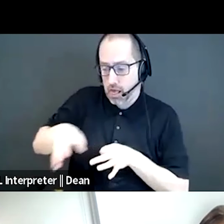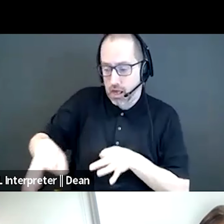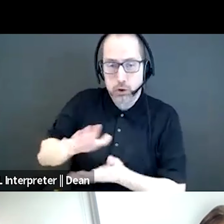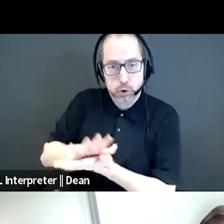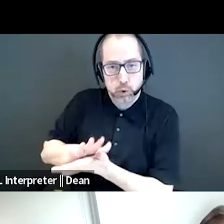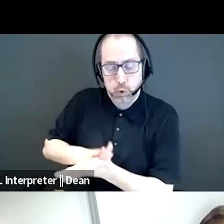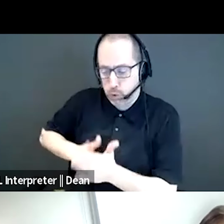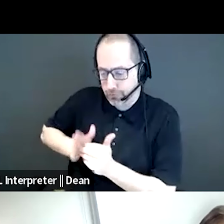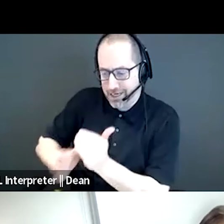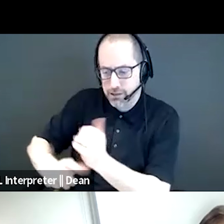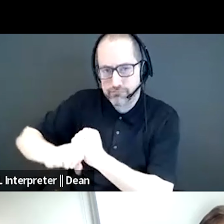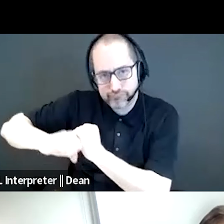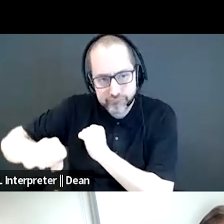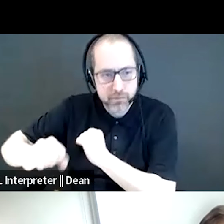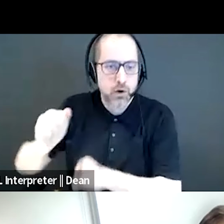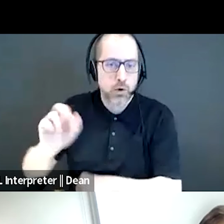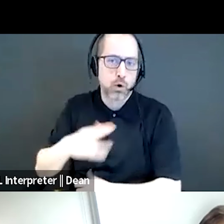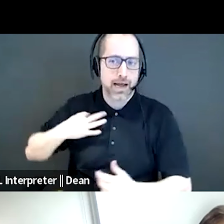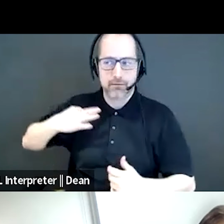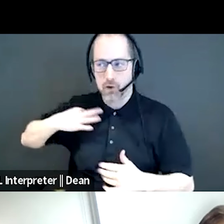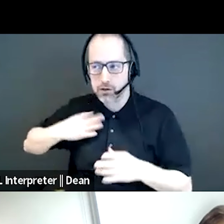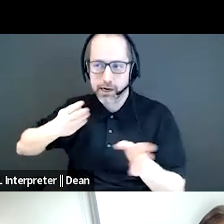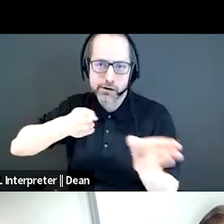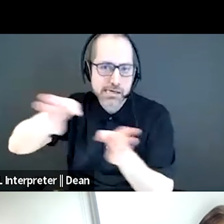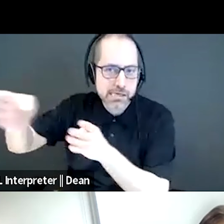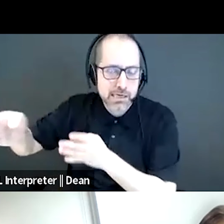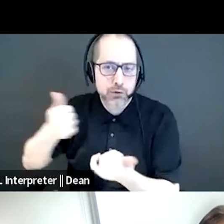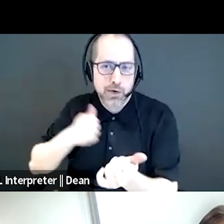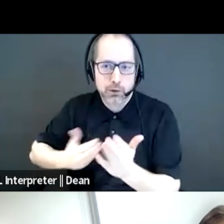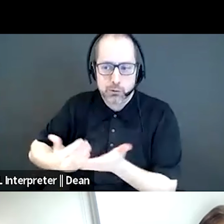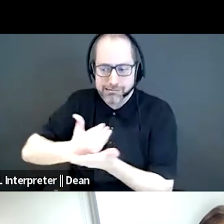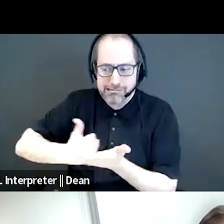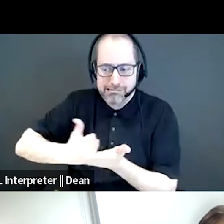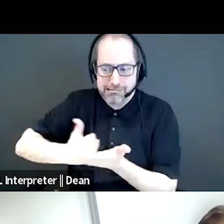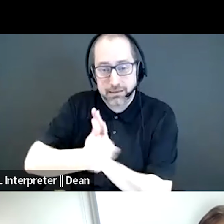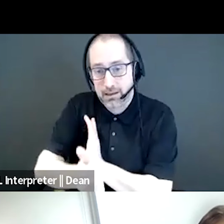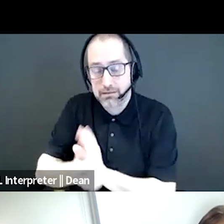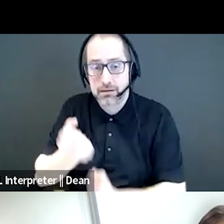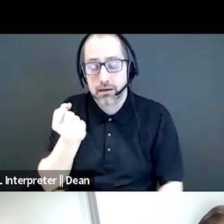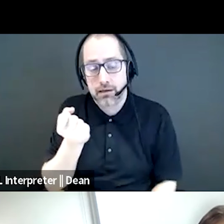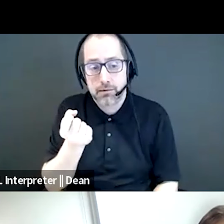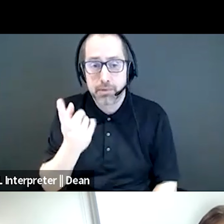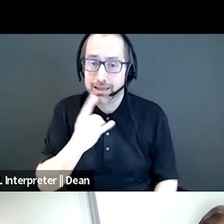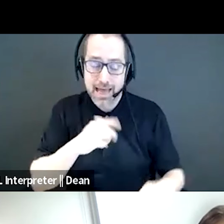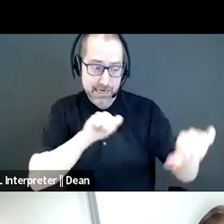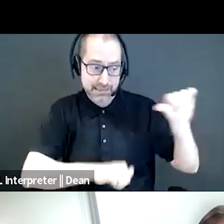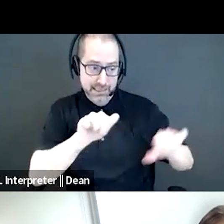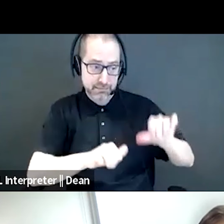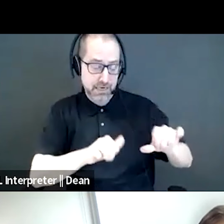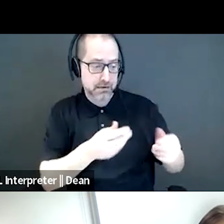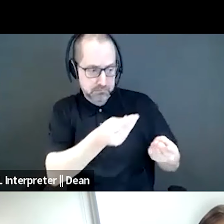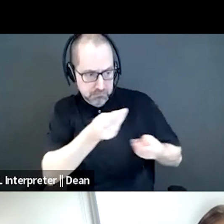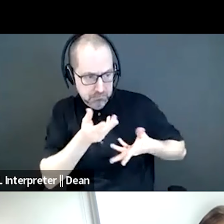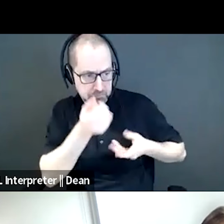trying to gain skills. But I think sometimes rather than focusing on that, what the assessment can allow me to do is talk about